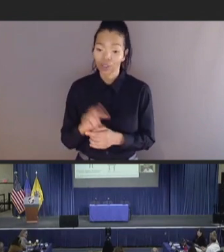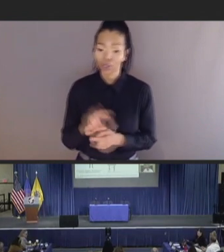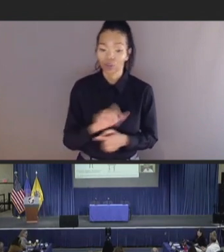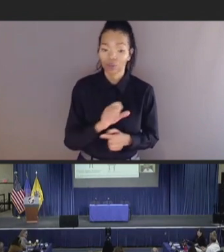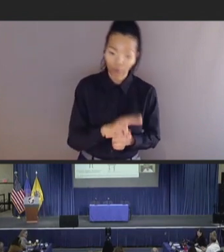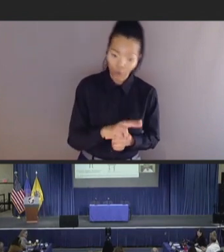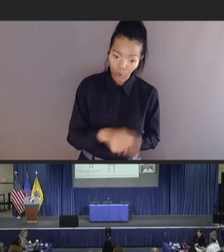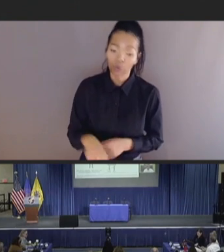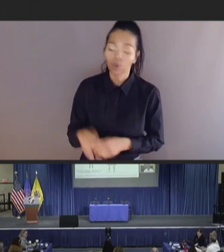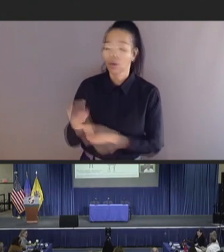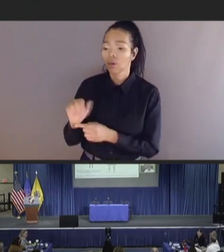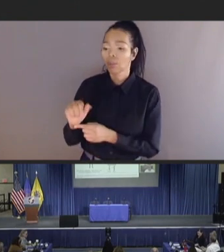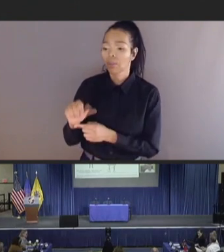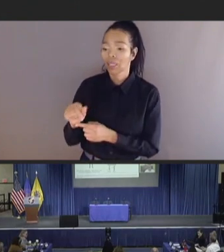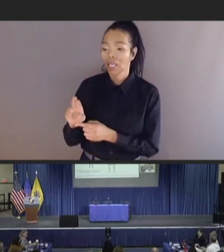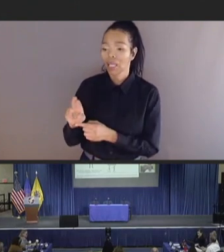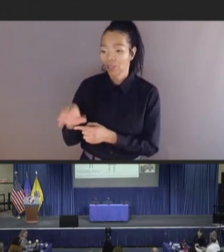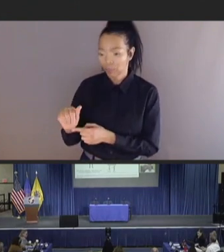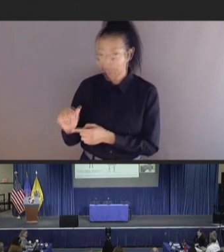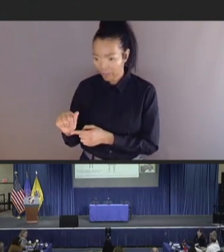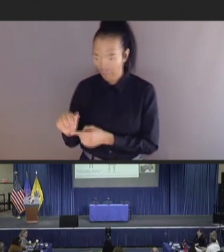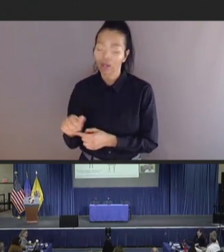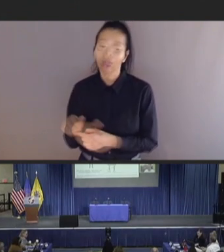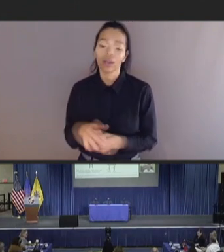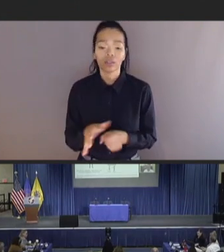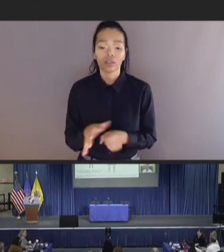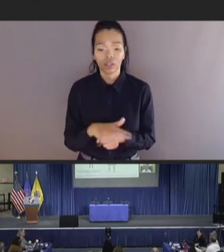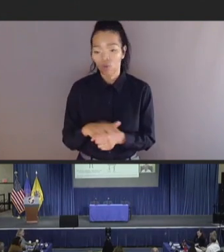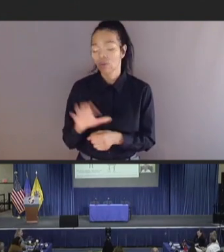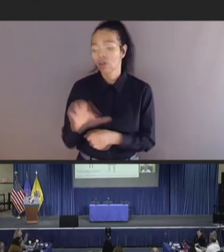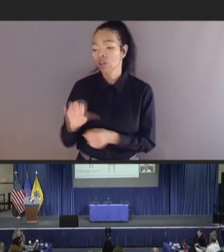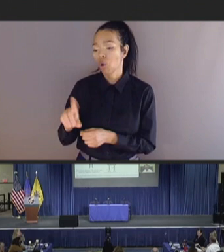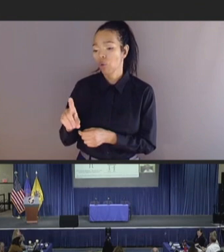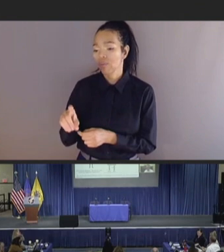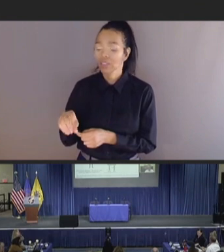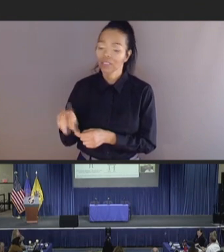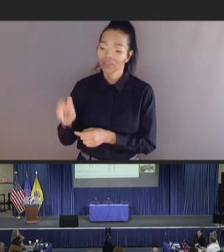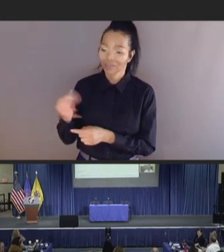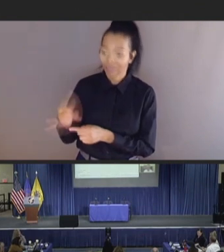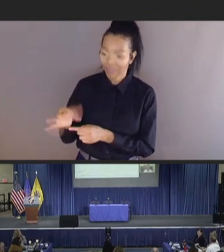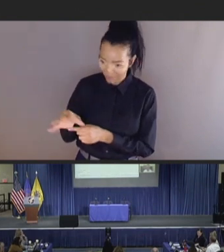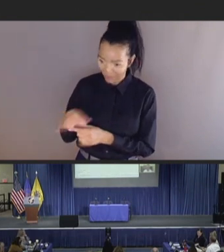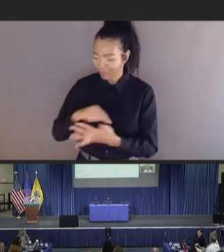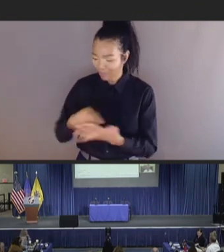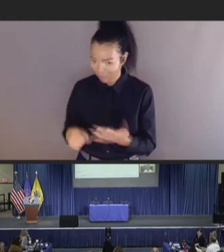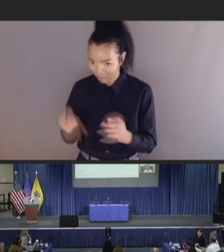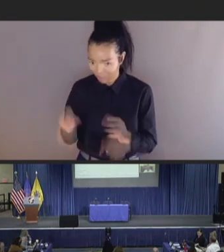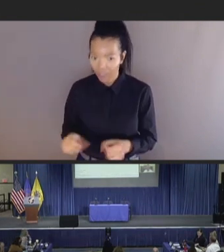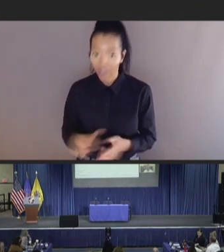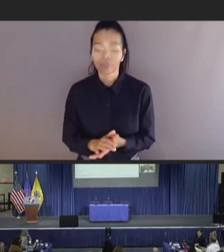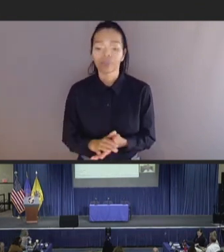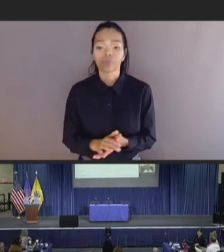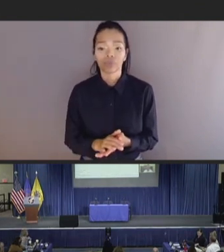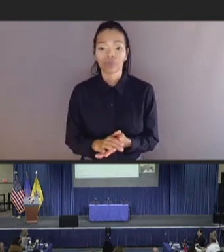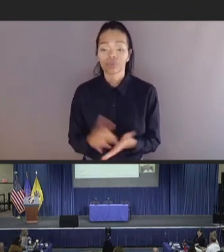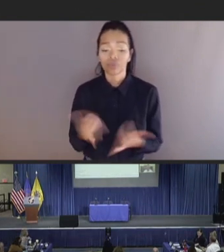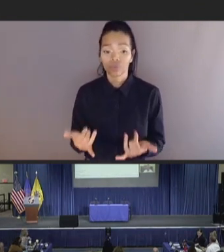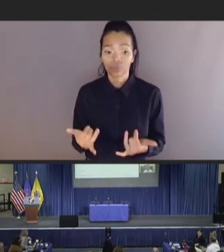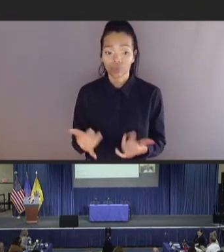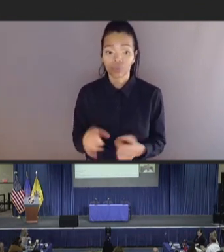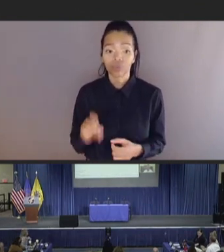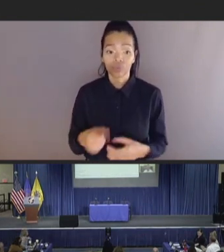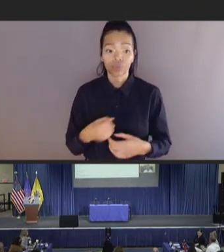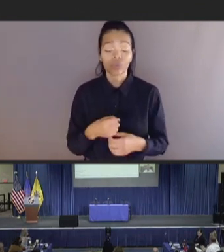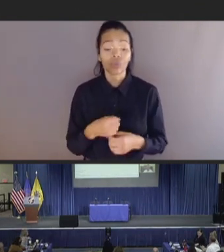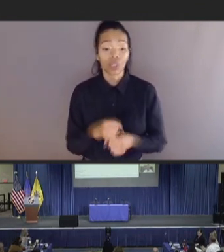COVID-19, and other diseases. So what is our experimental setting? And essentially what we can do then is we can make this mouse